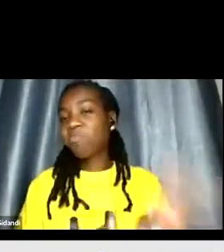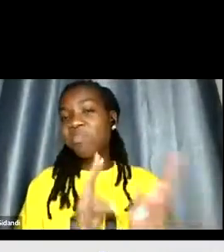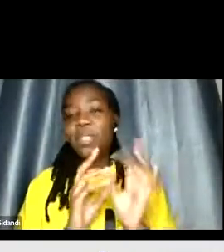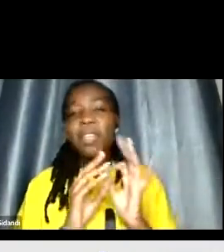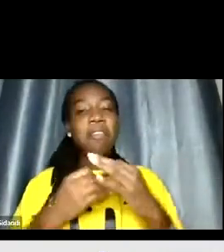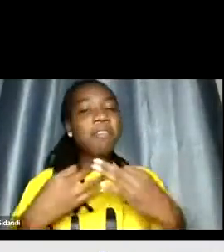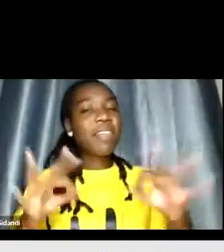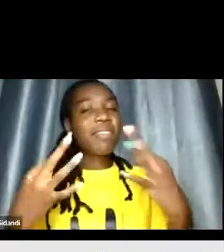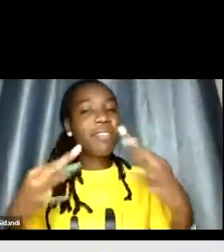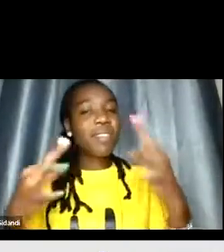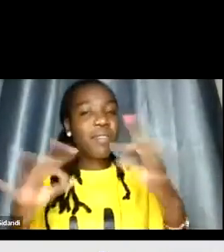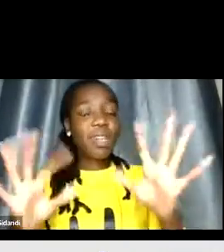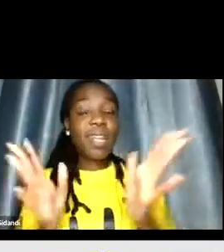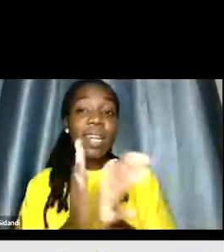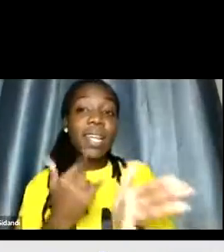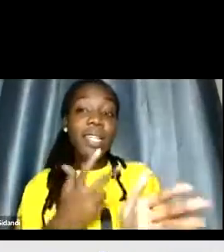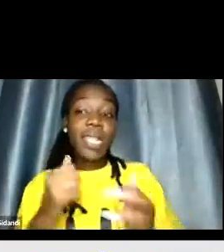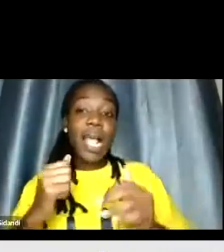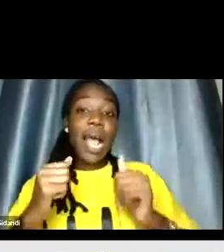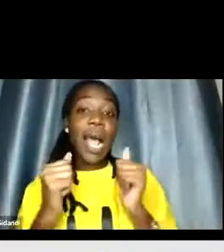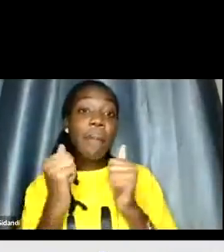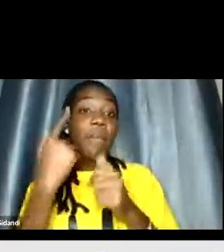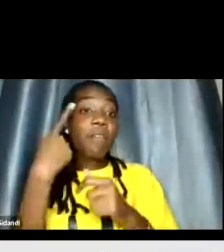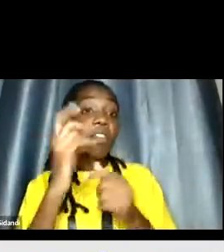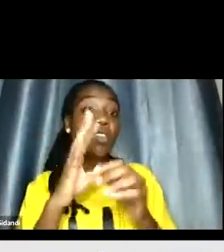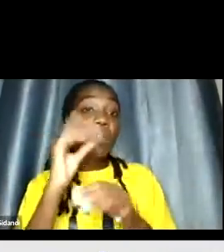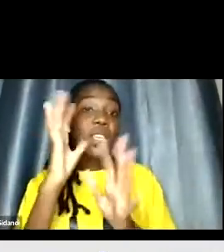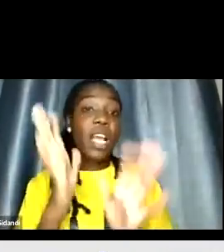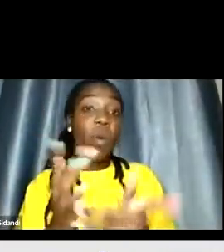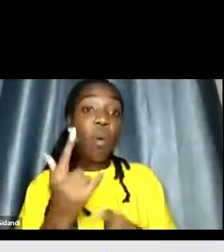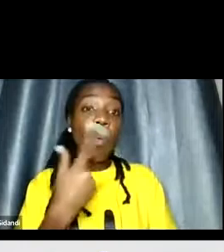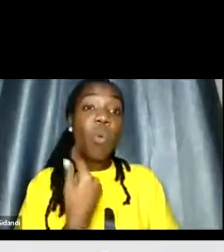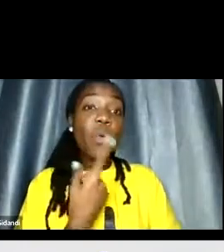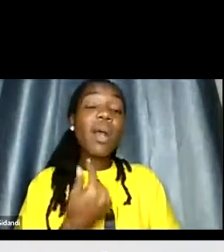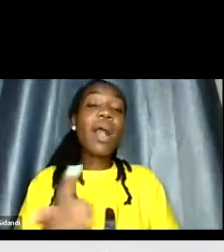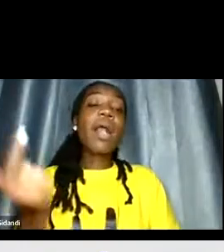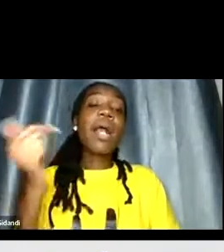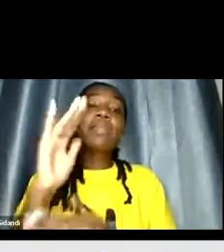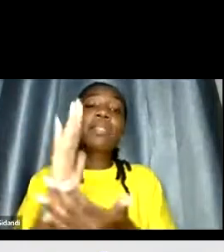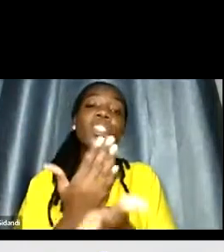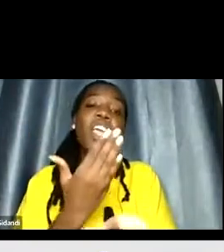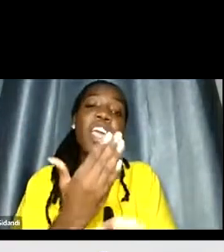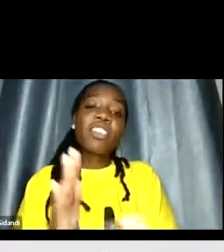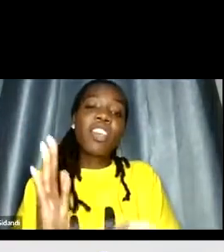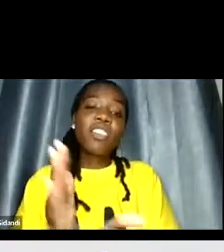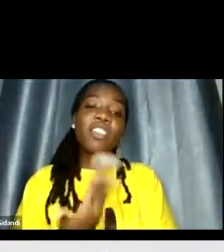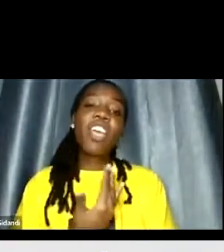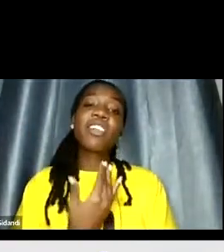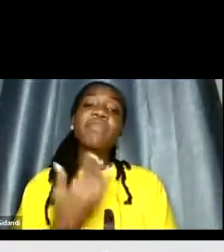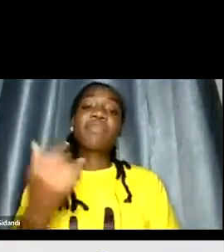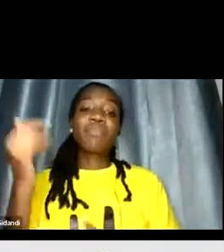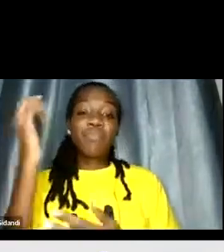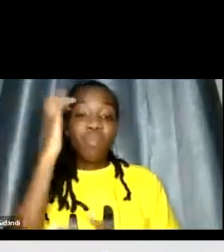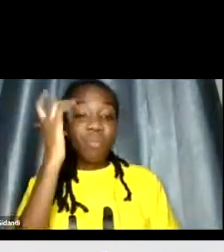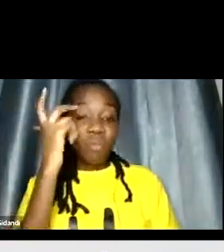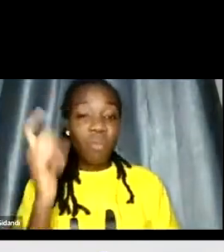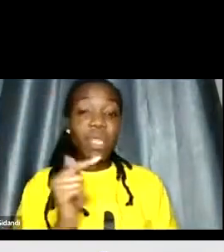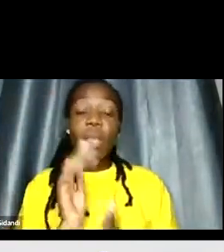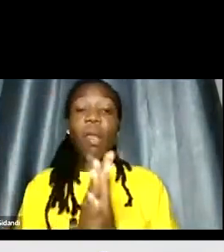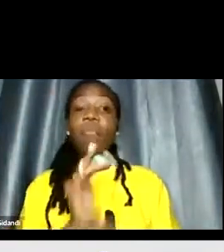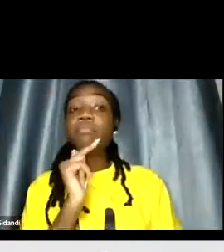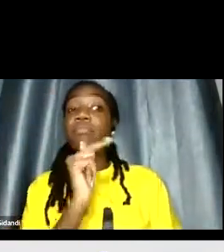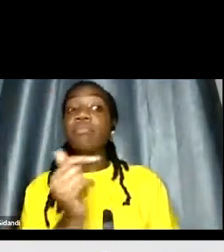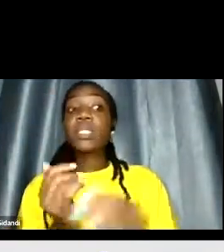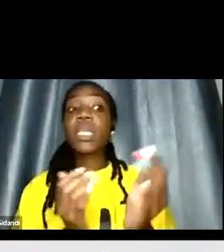grateful to our speakers who have opted to come and just share their knowledge, because they are subject matter experts. If you would